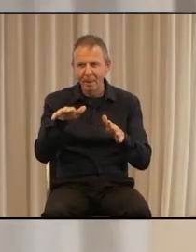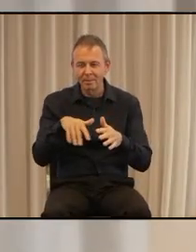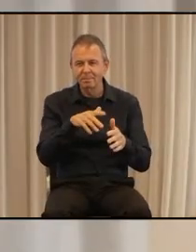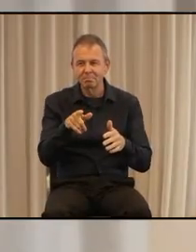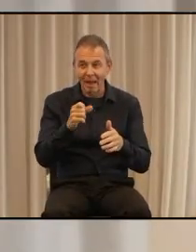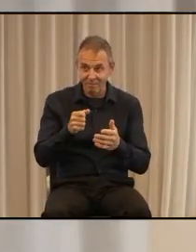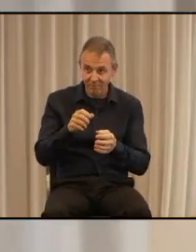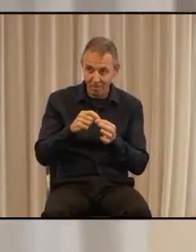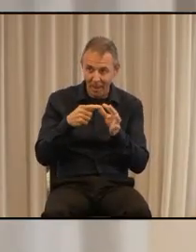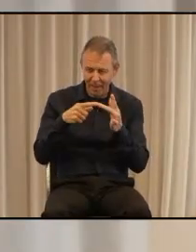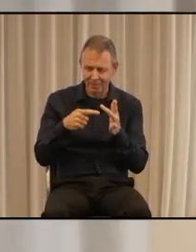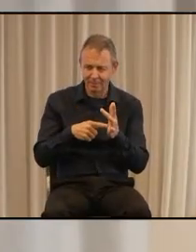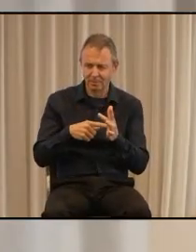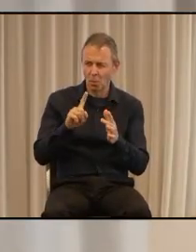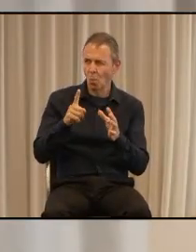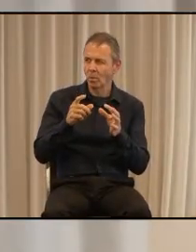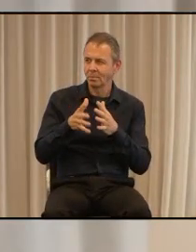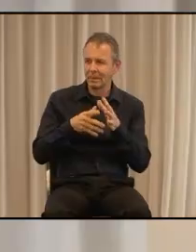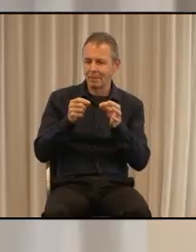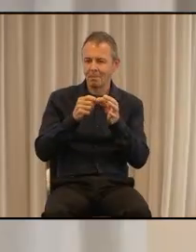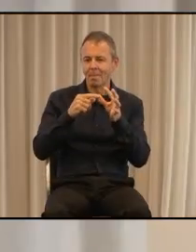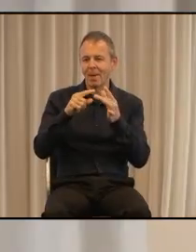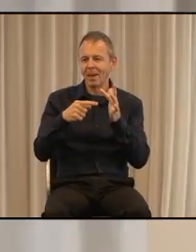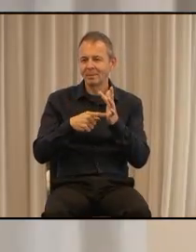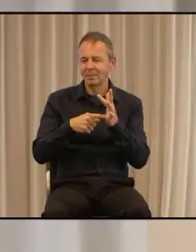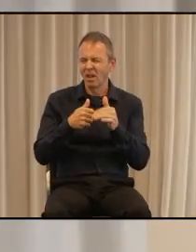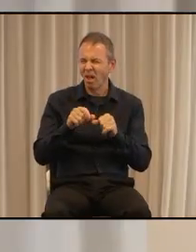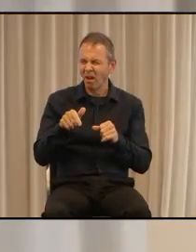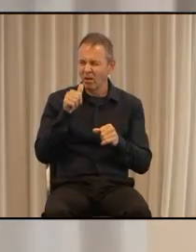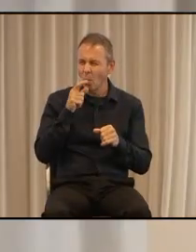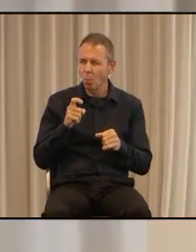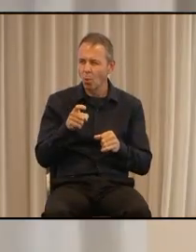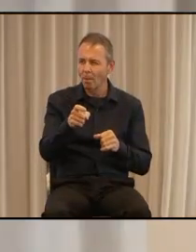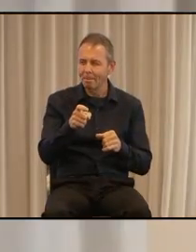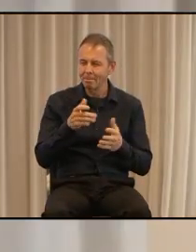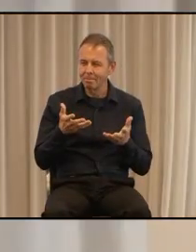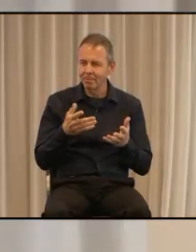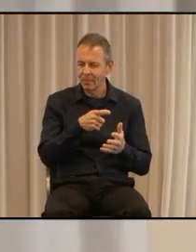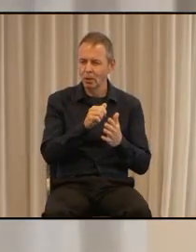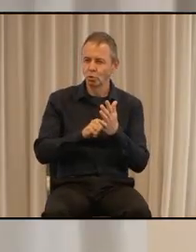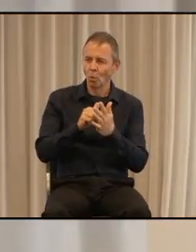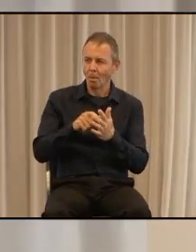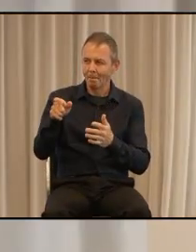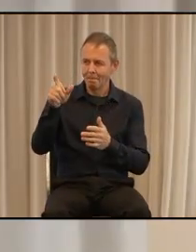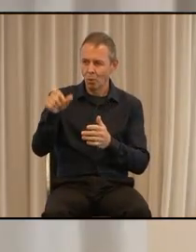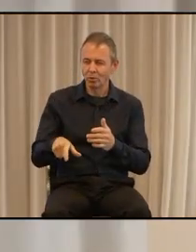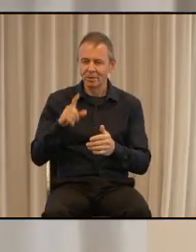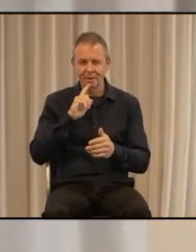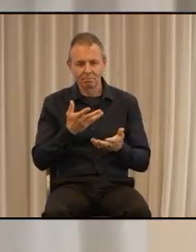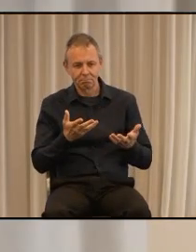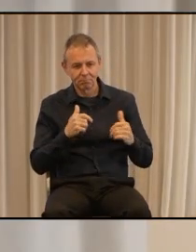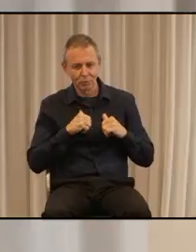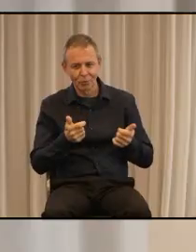shopkeeper replied, "What do you mean by bait?" Well, John said, "Like, worms." The shopkeeper looked surprised. He